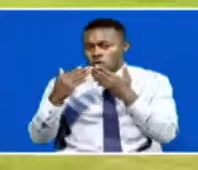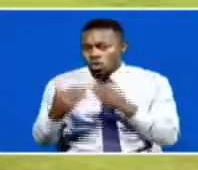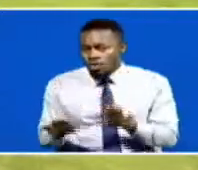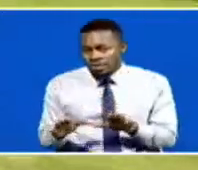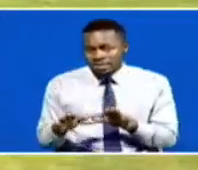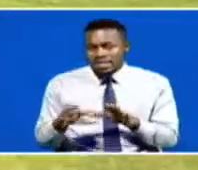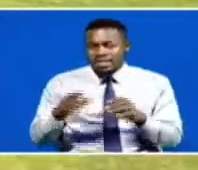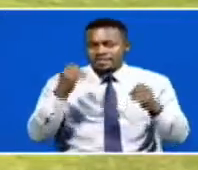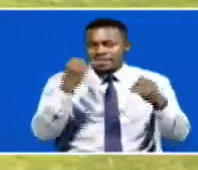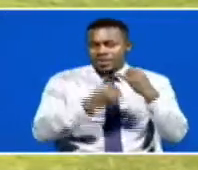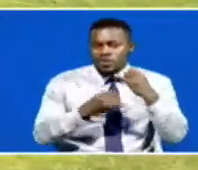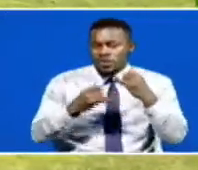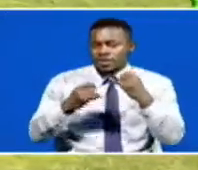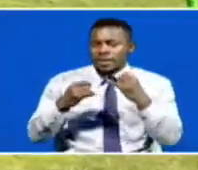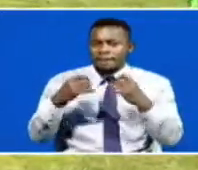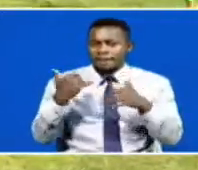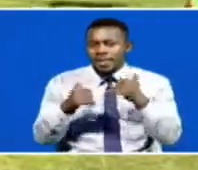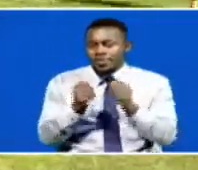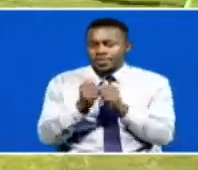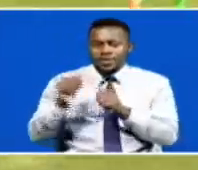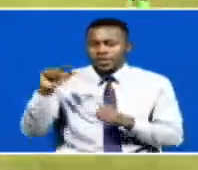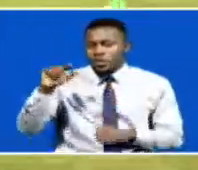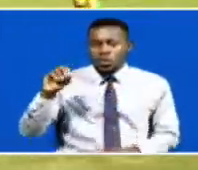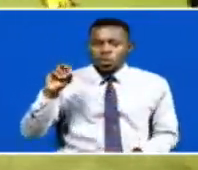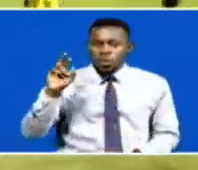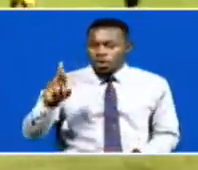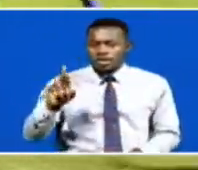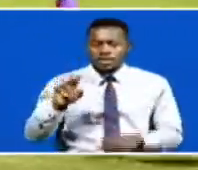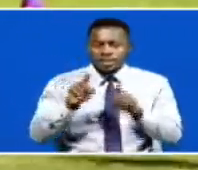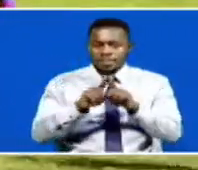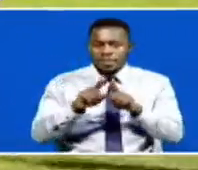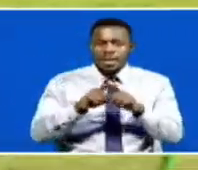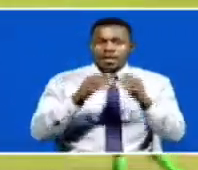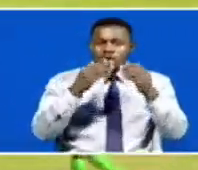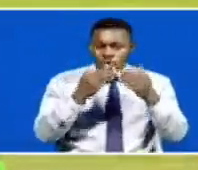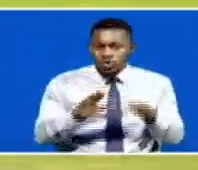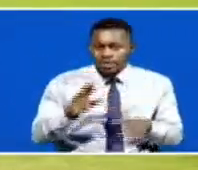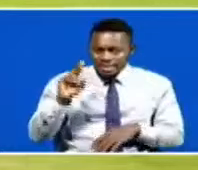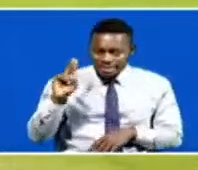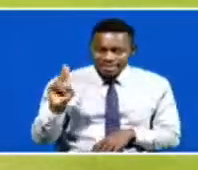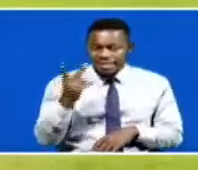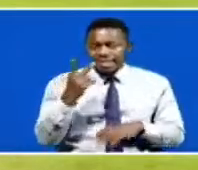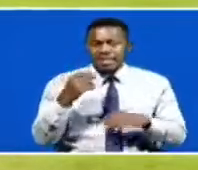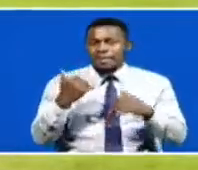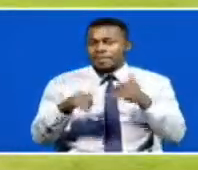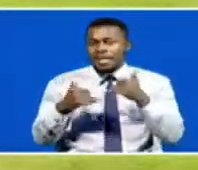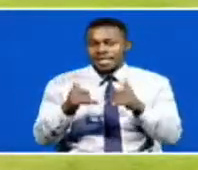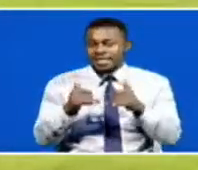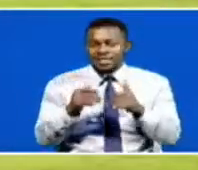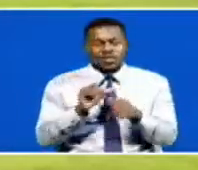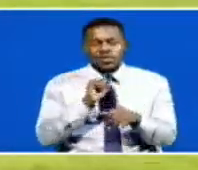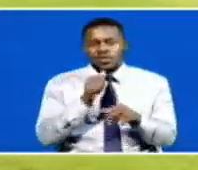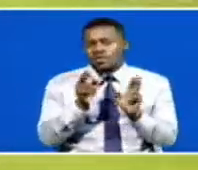with Gor Mahia. We have lost the second game, which is not normal,